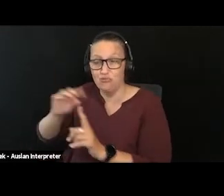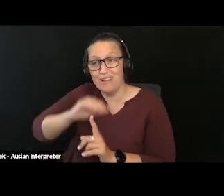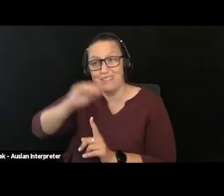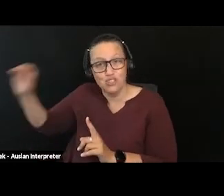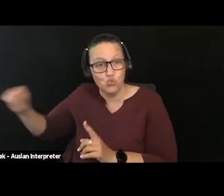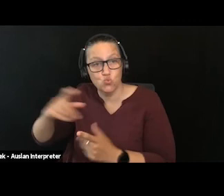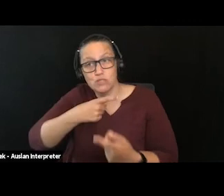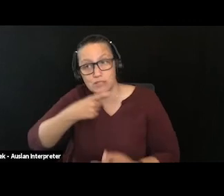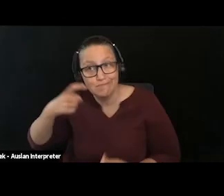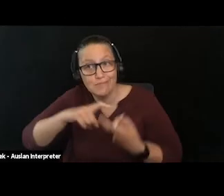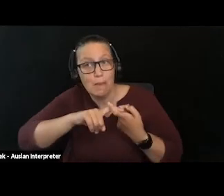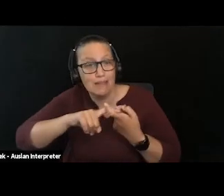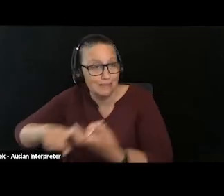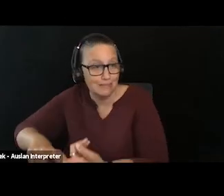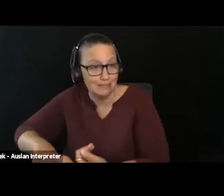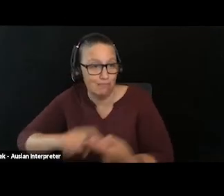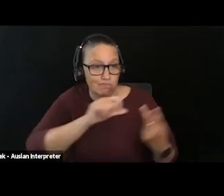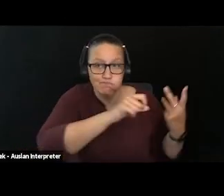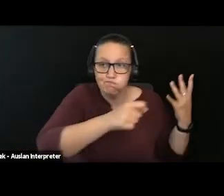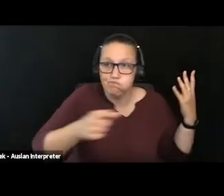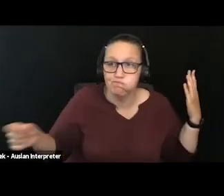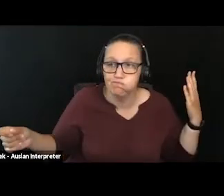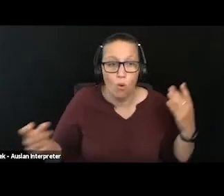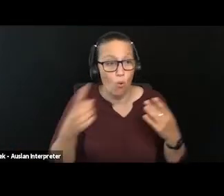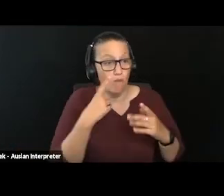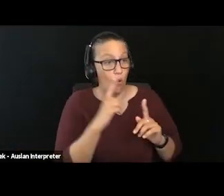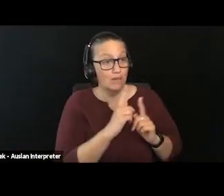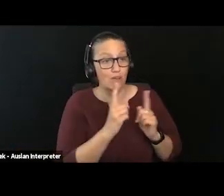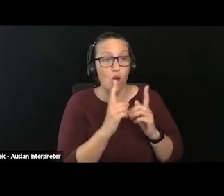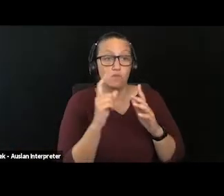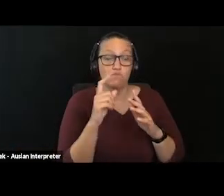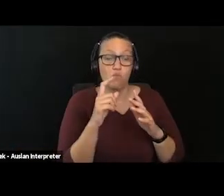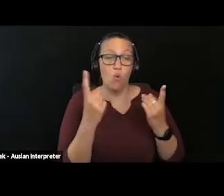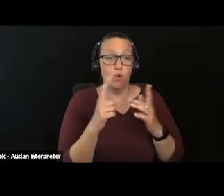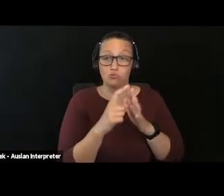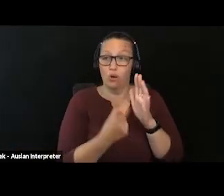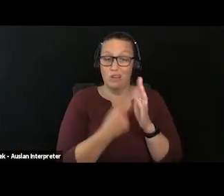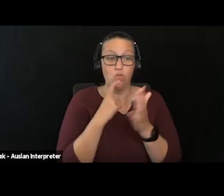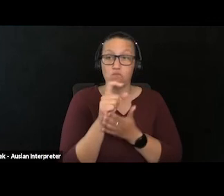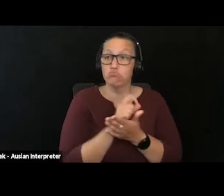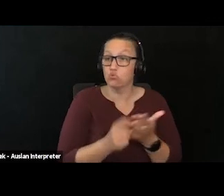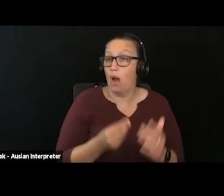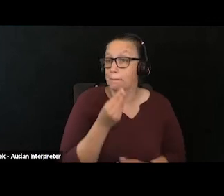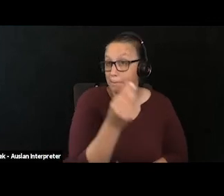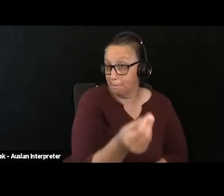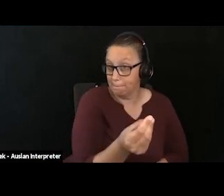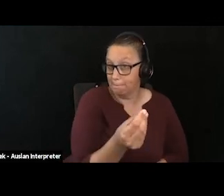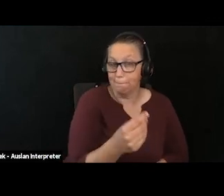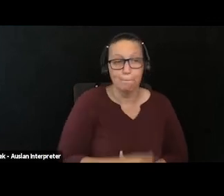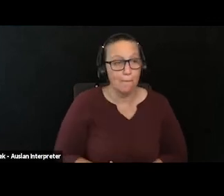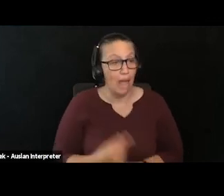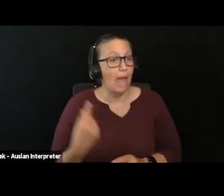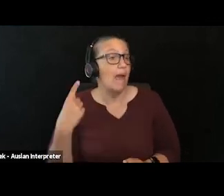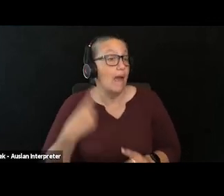taking a look at some of the prescriber level variation in opioid use, and exploring some of the use and outcomes in